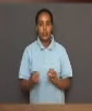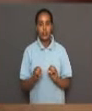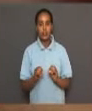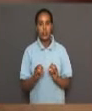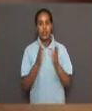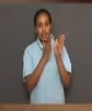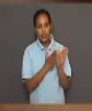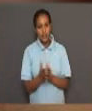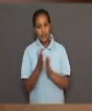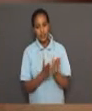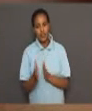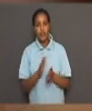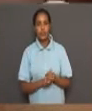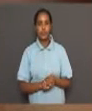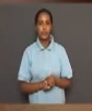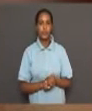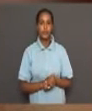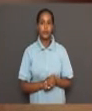Students, let's get ready.